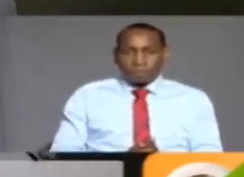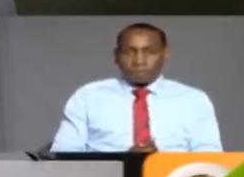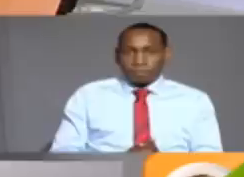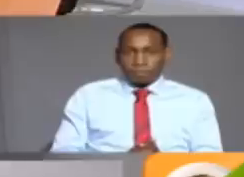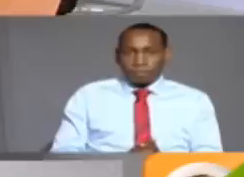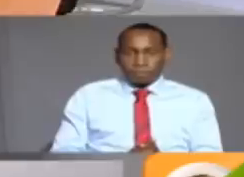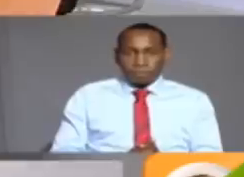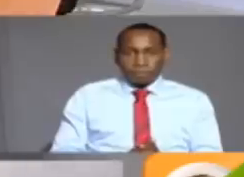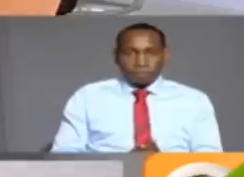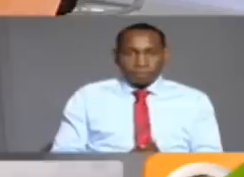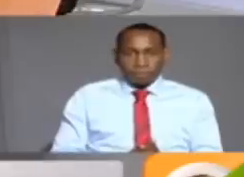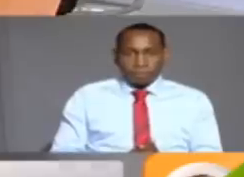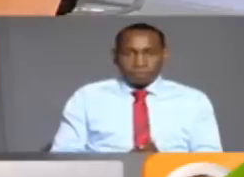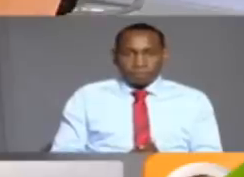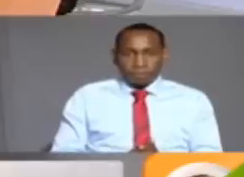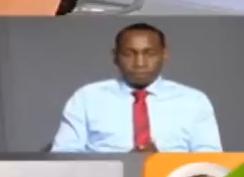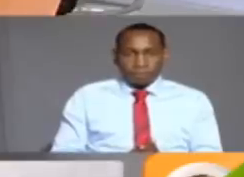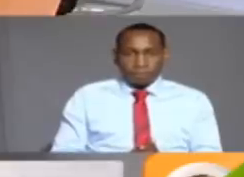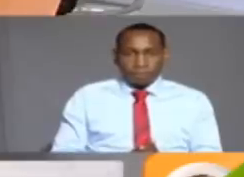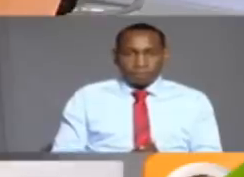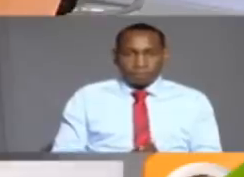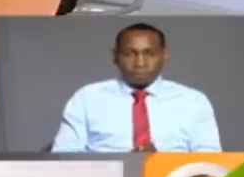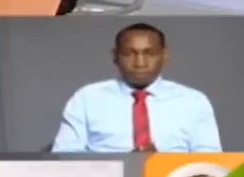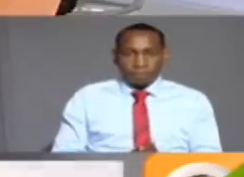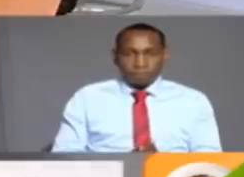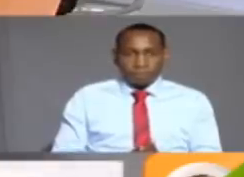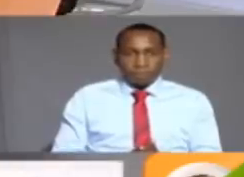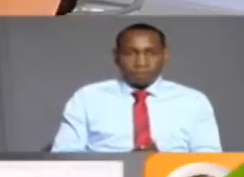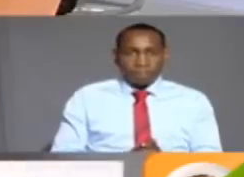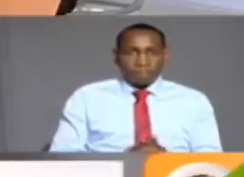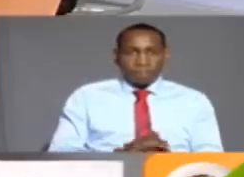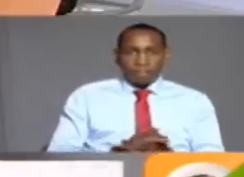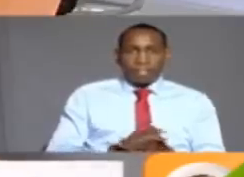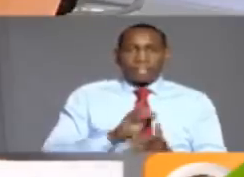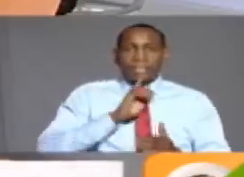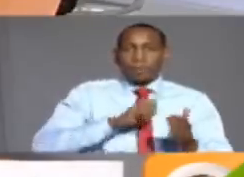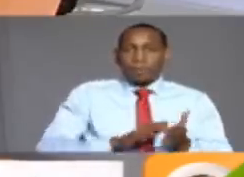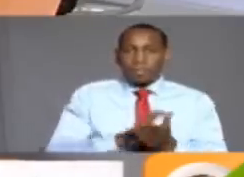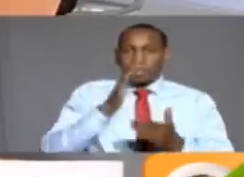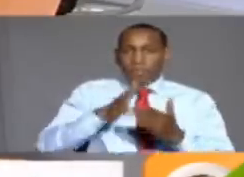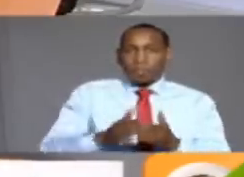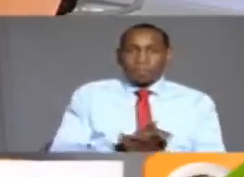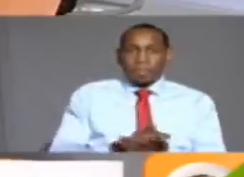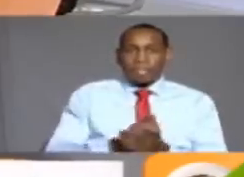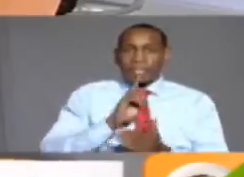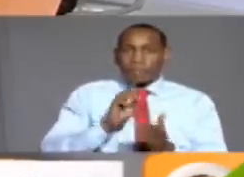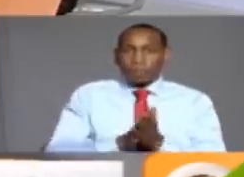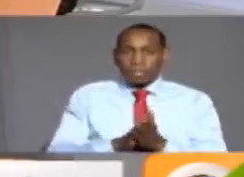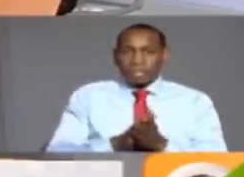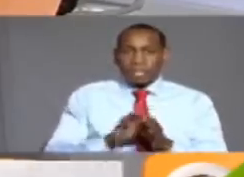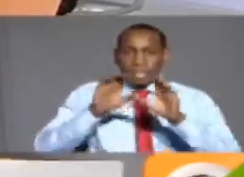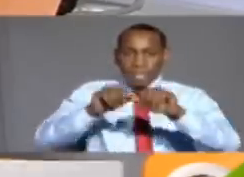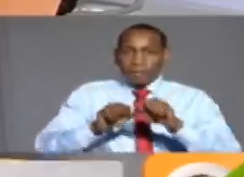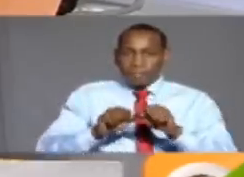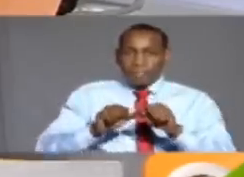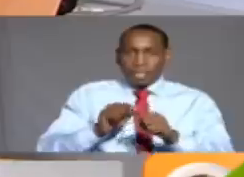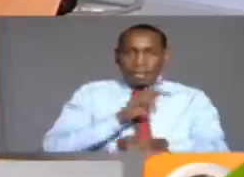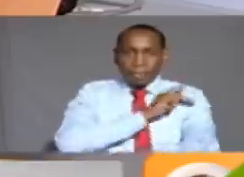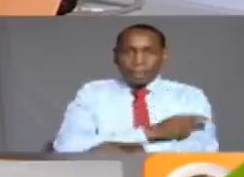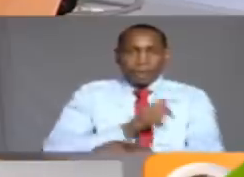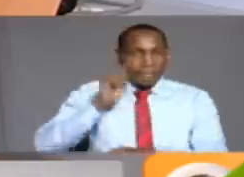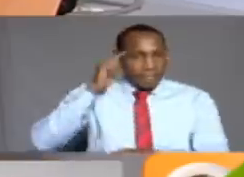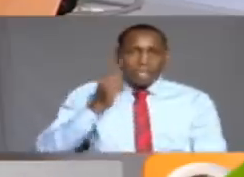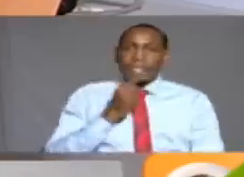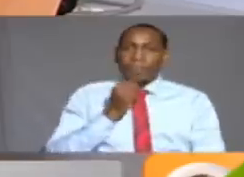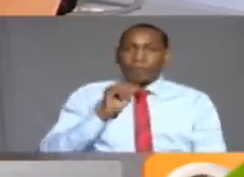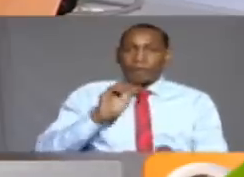mean, I'll translate it loosely, is stop going around telling us how you shall rise to power. They should not think that I'm a boy and